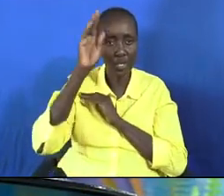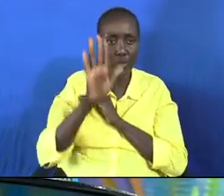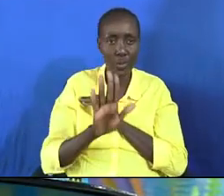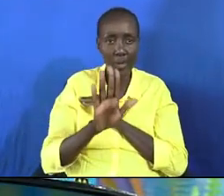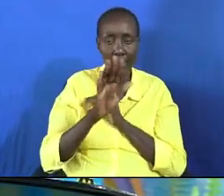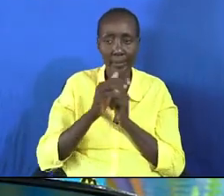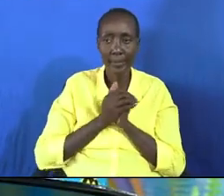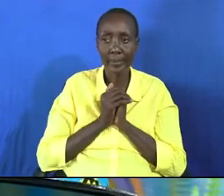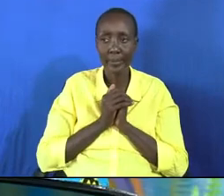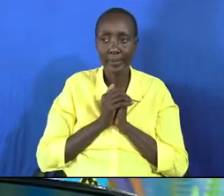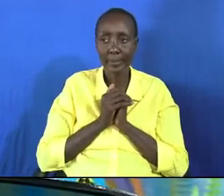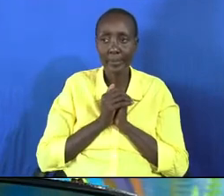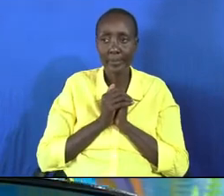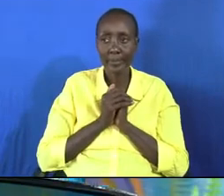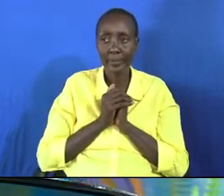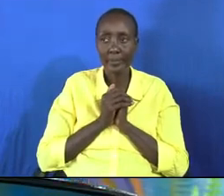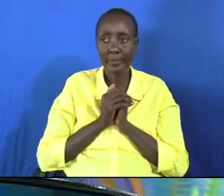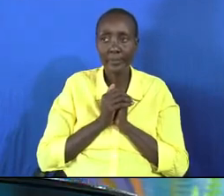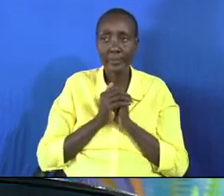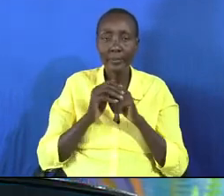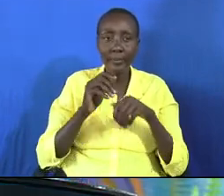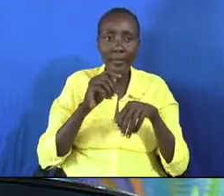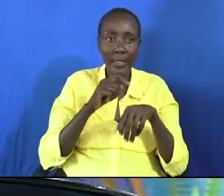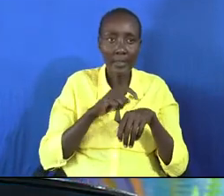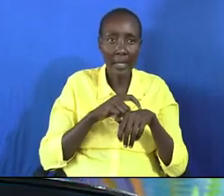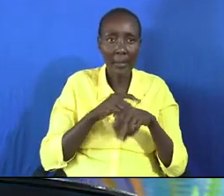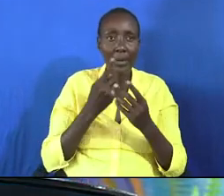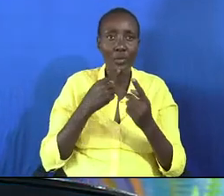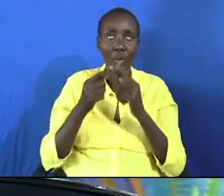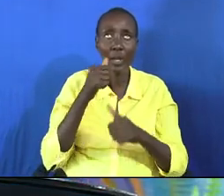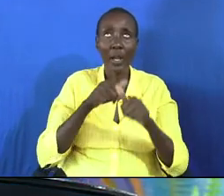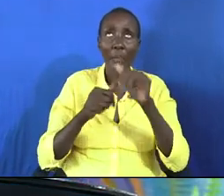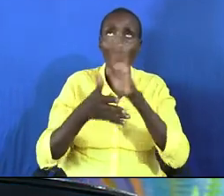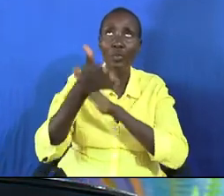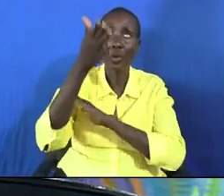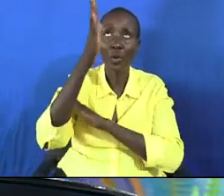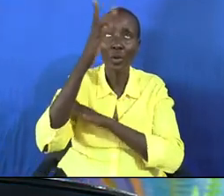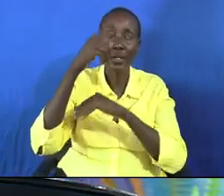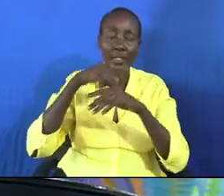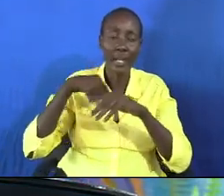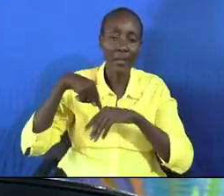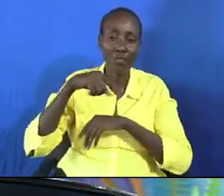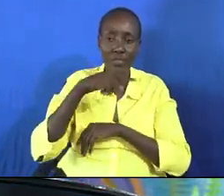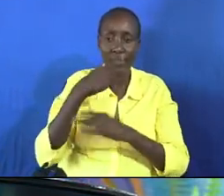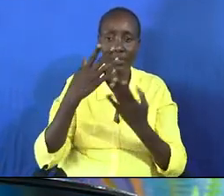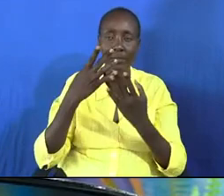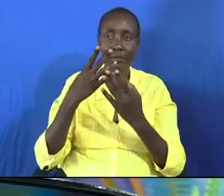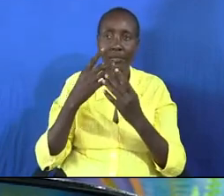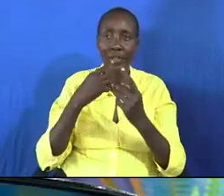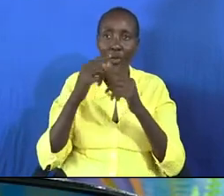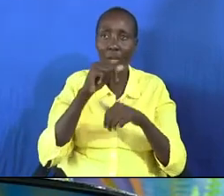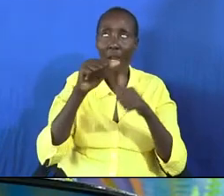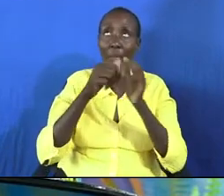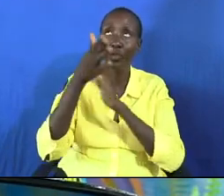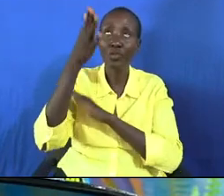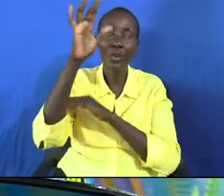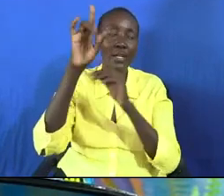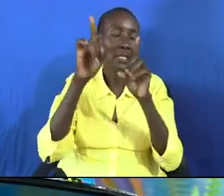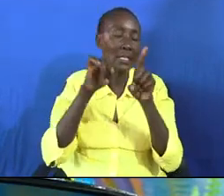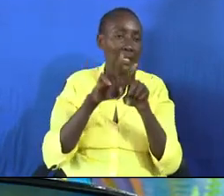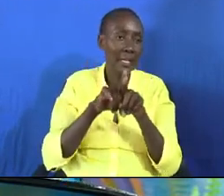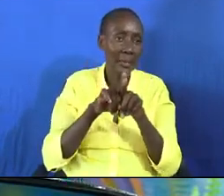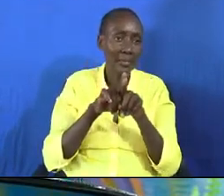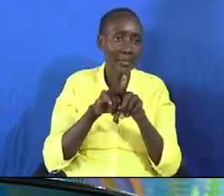knowledge. And when it comes to God, when we are dealing with God, it's the same